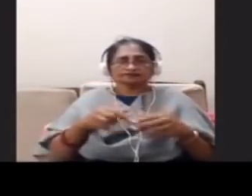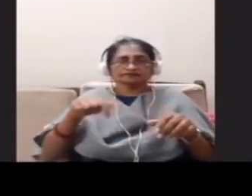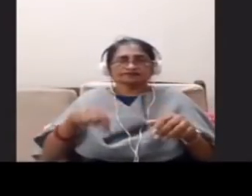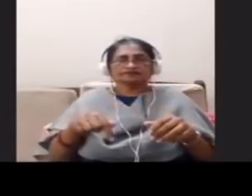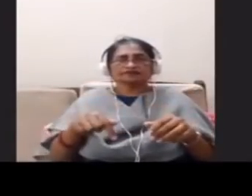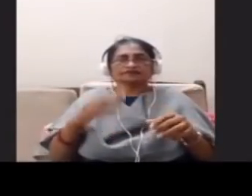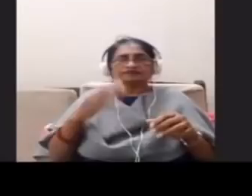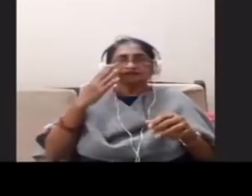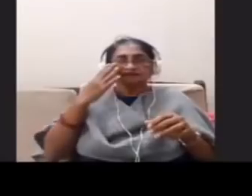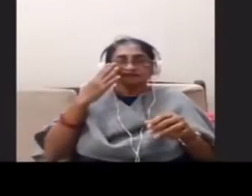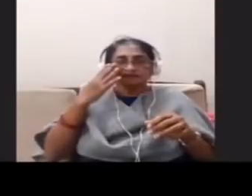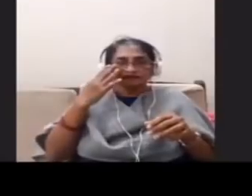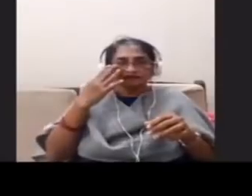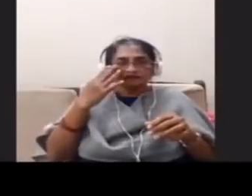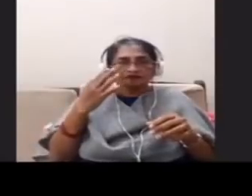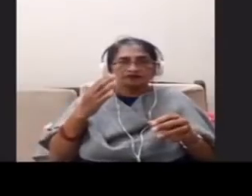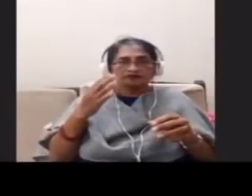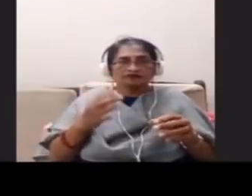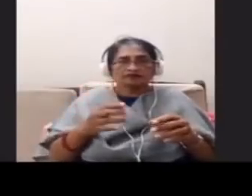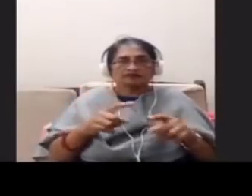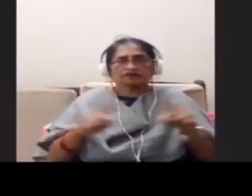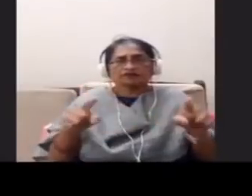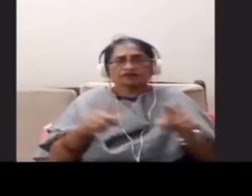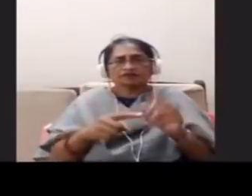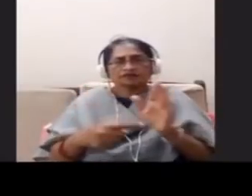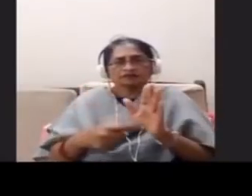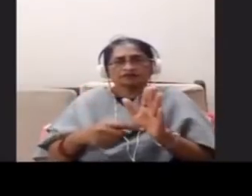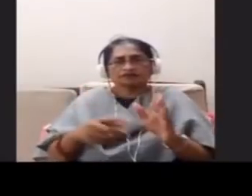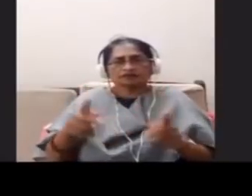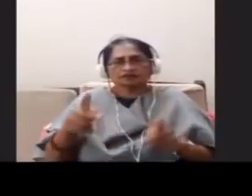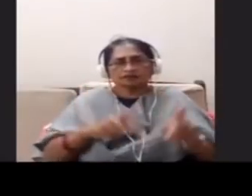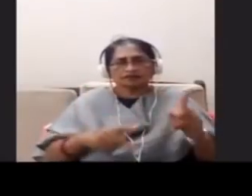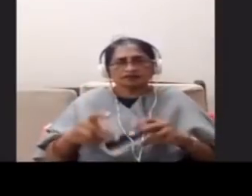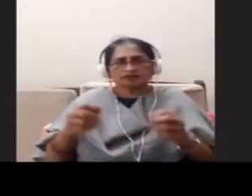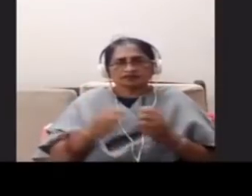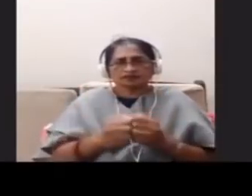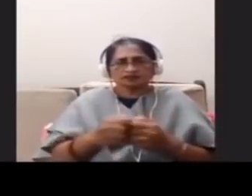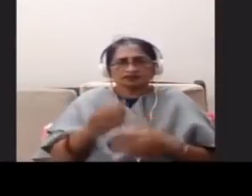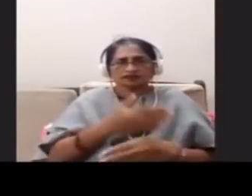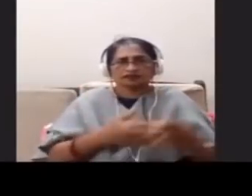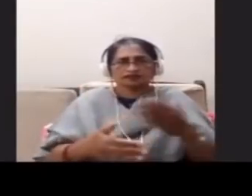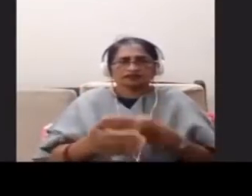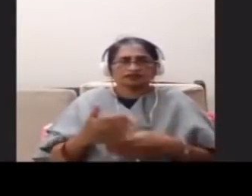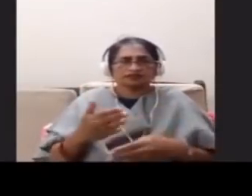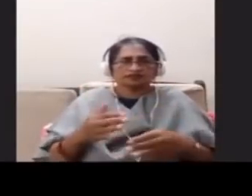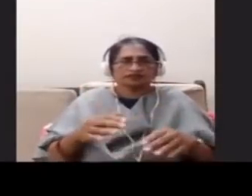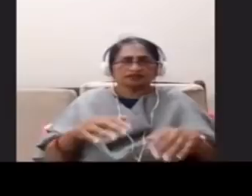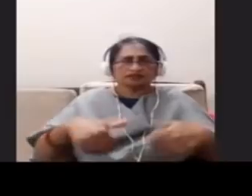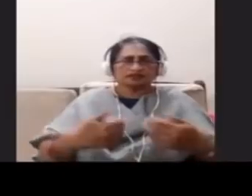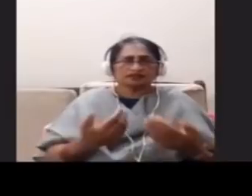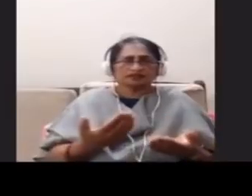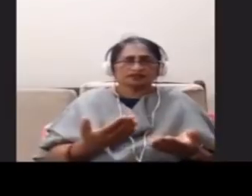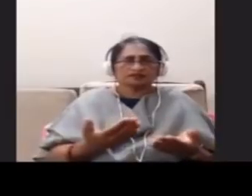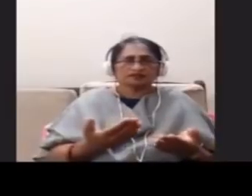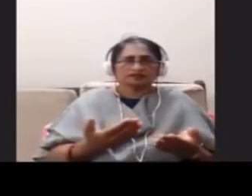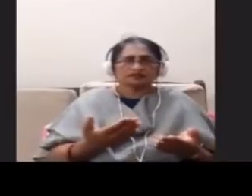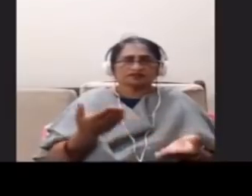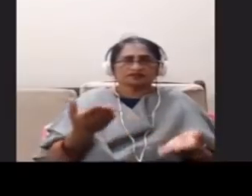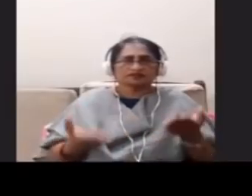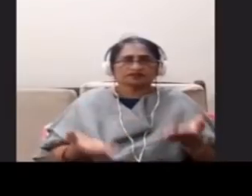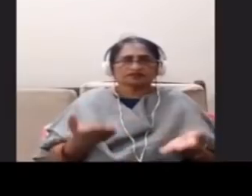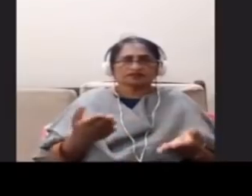on stakeholders ensure that persons with disabilities obtain accessible formats of the